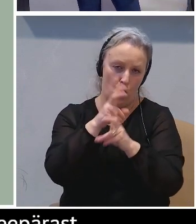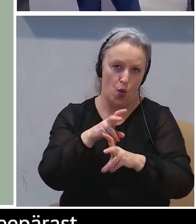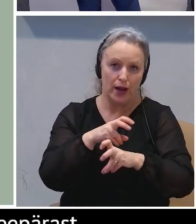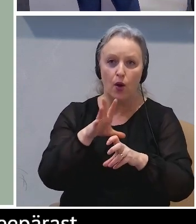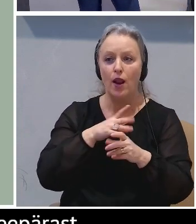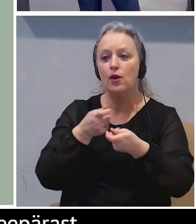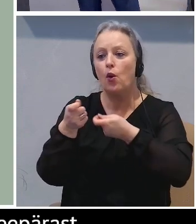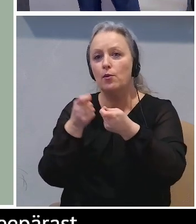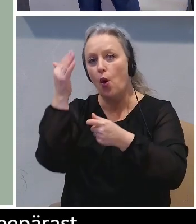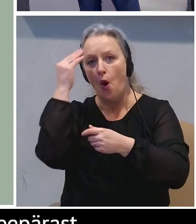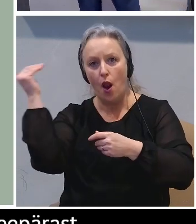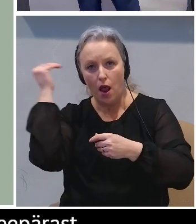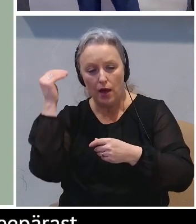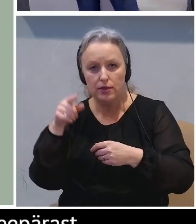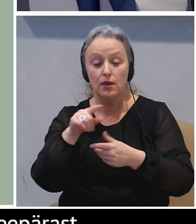University of Tartu.